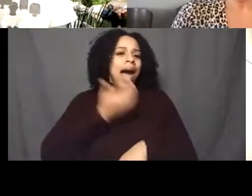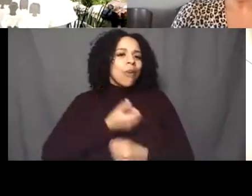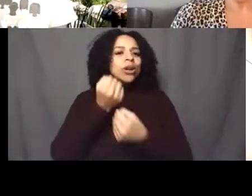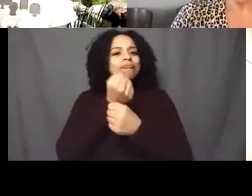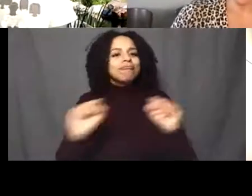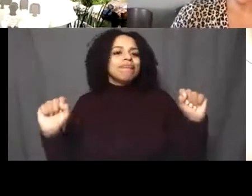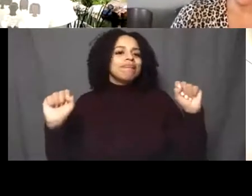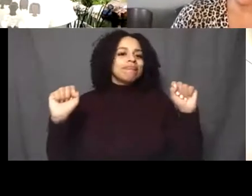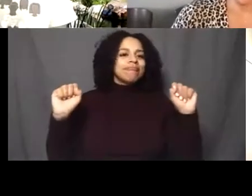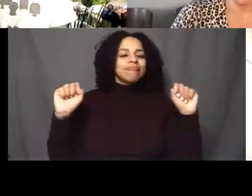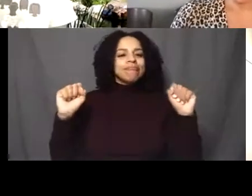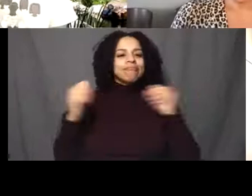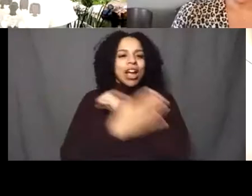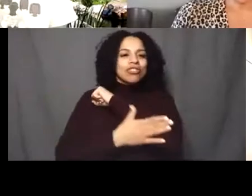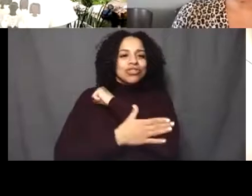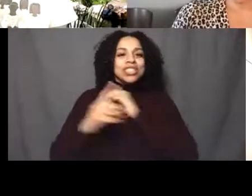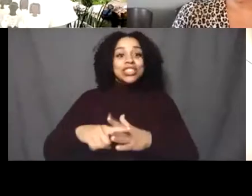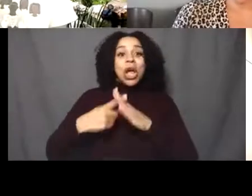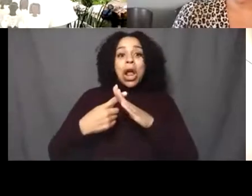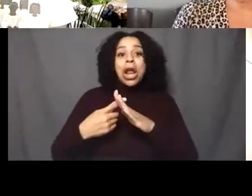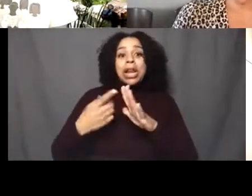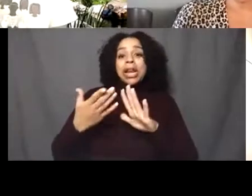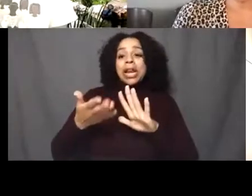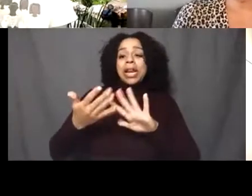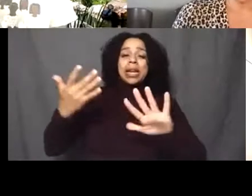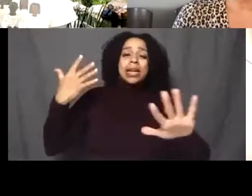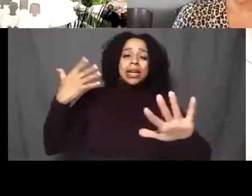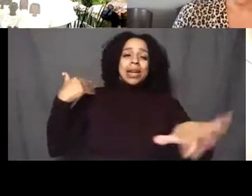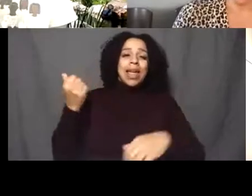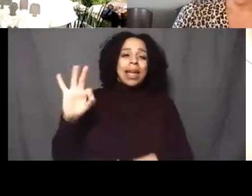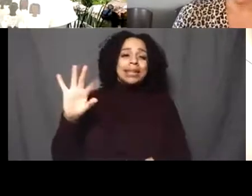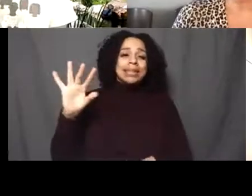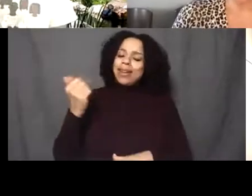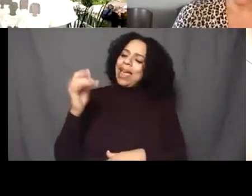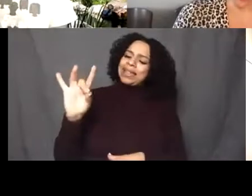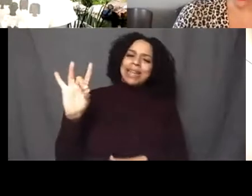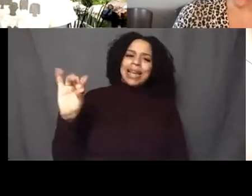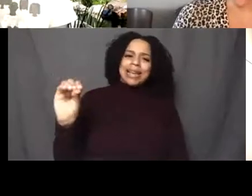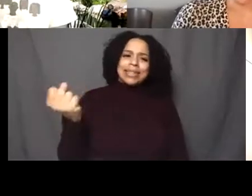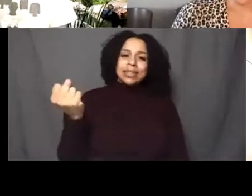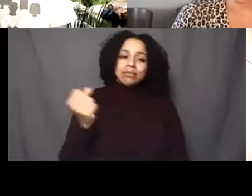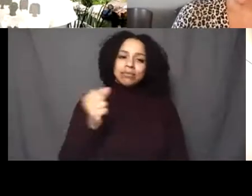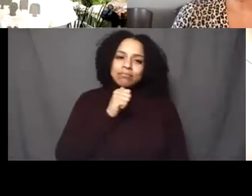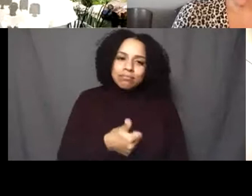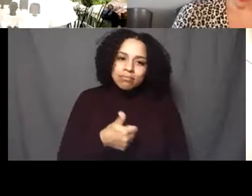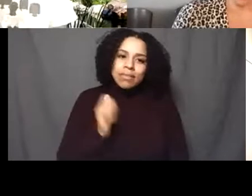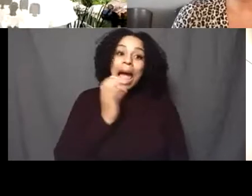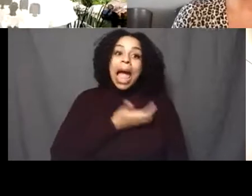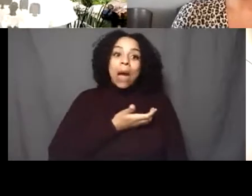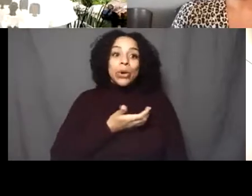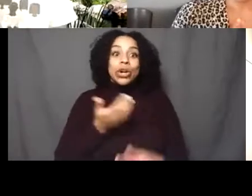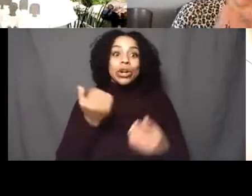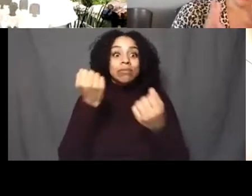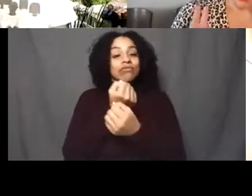1780s. It did not. What that means, though, is that our democracy is actually very young and very fragile. People had to